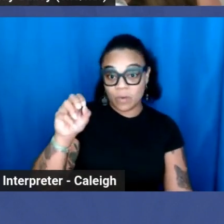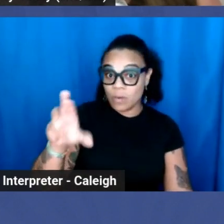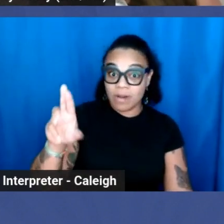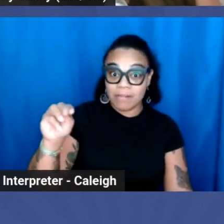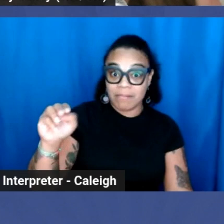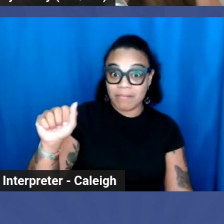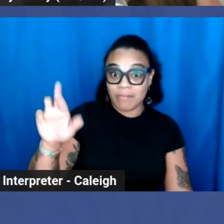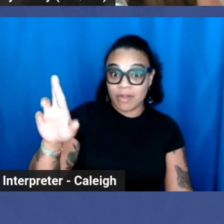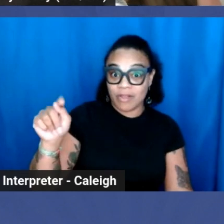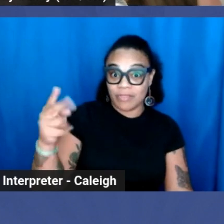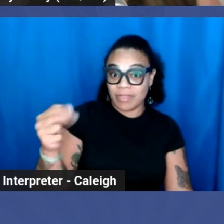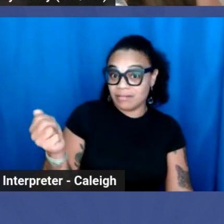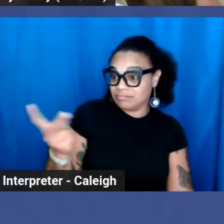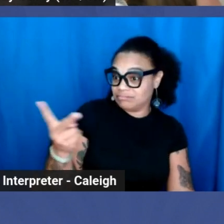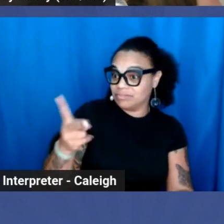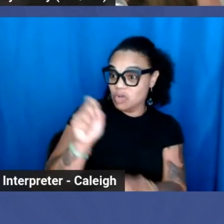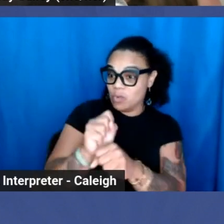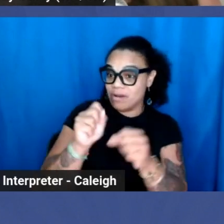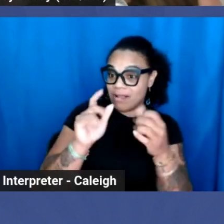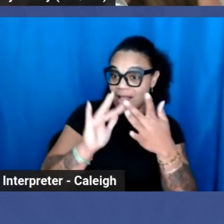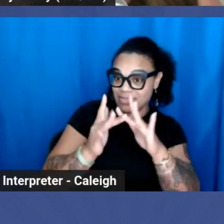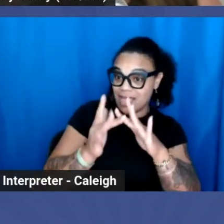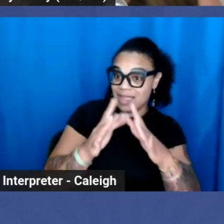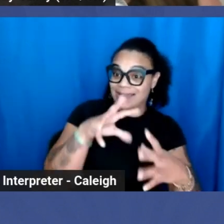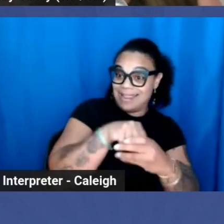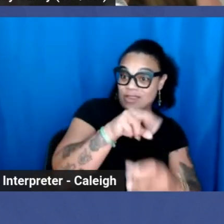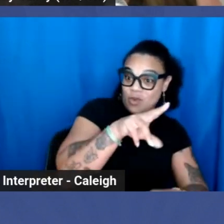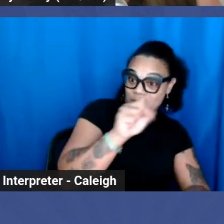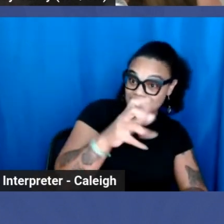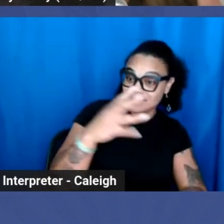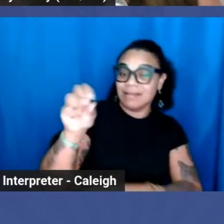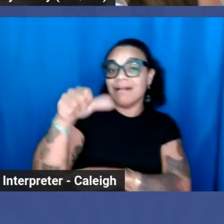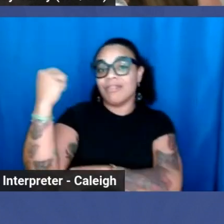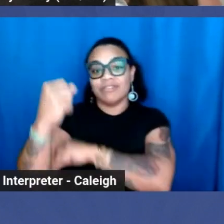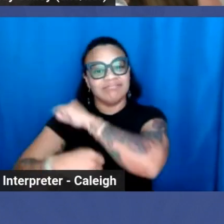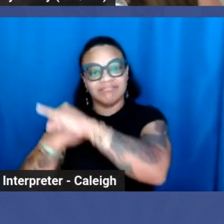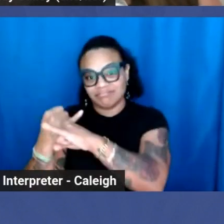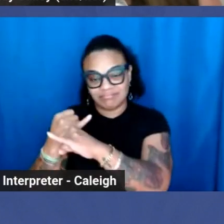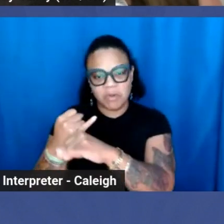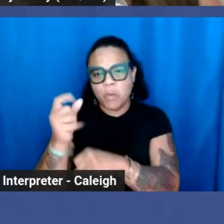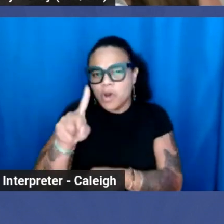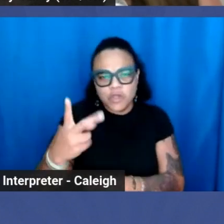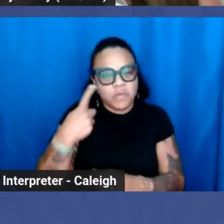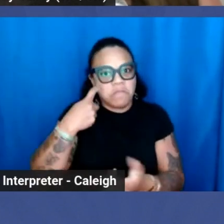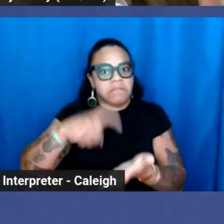and in the US and outside of the US. Where do you see the censorship showing up?